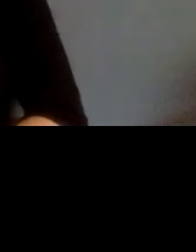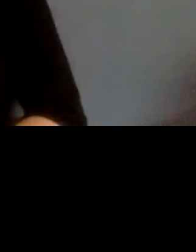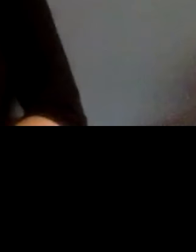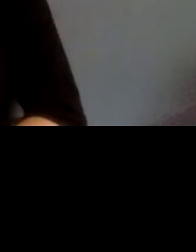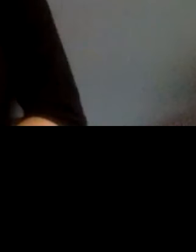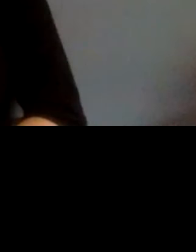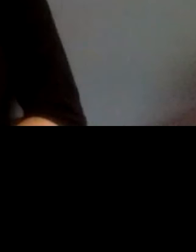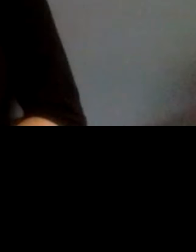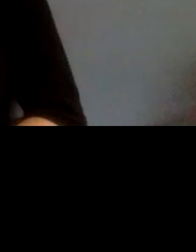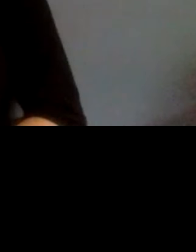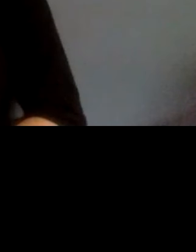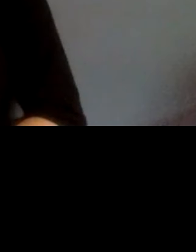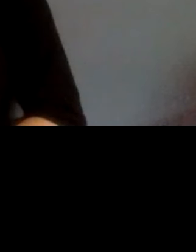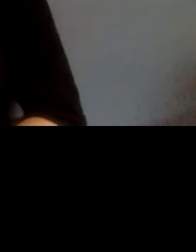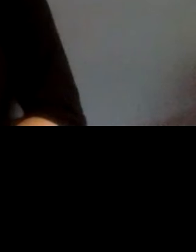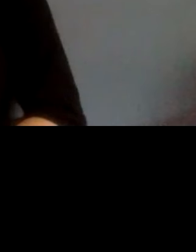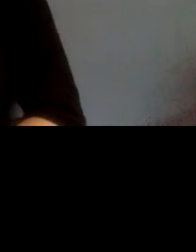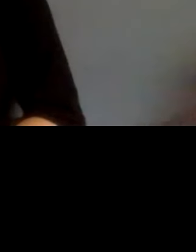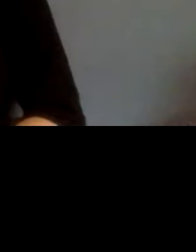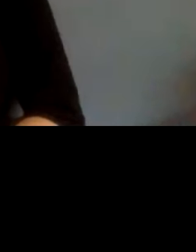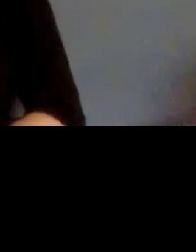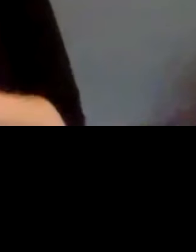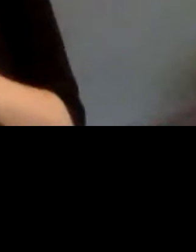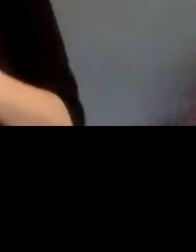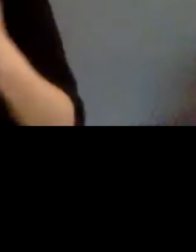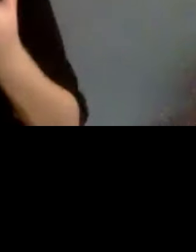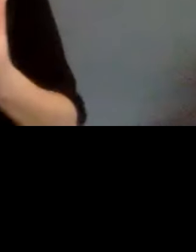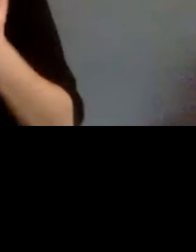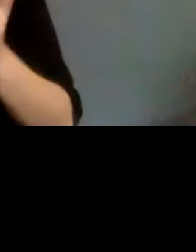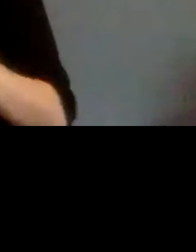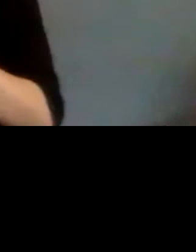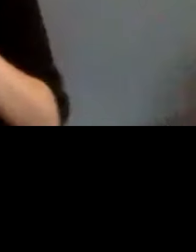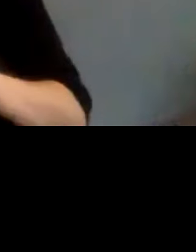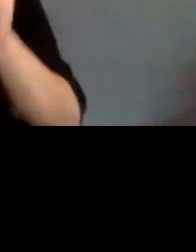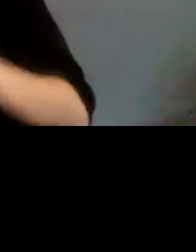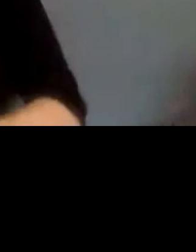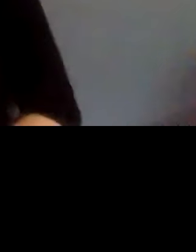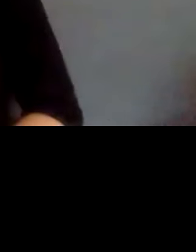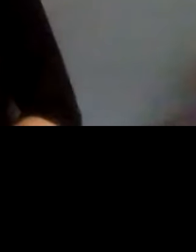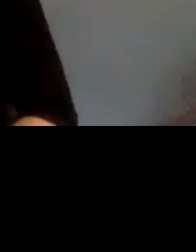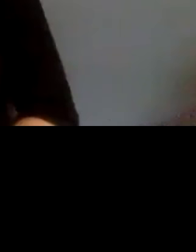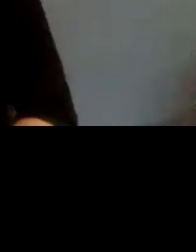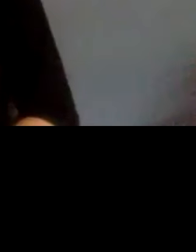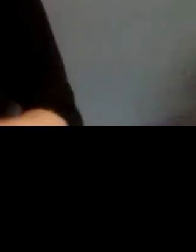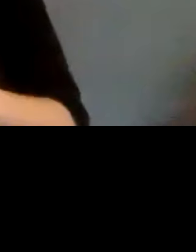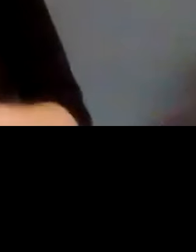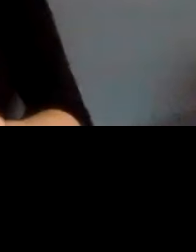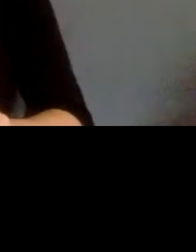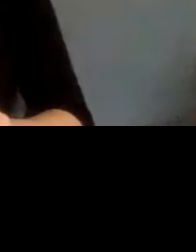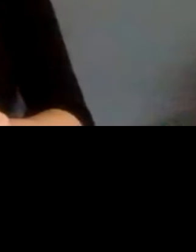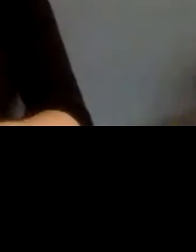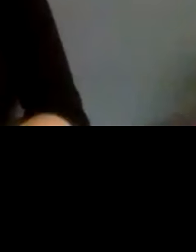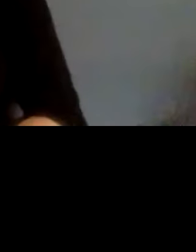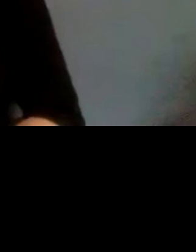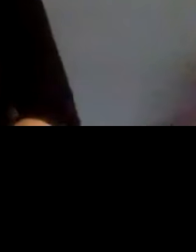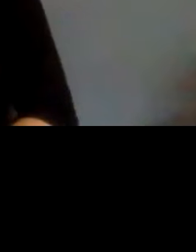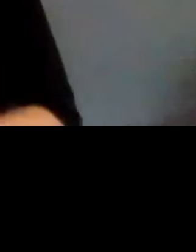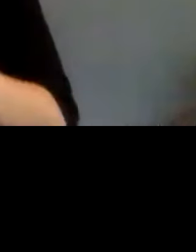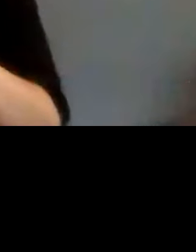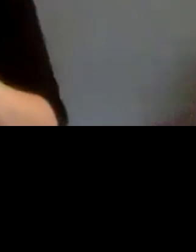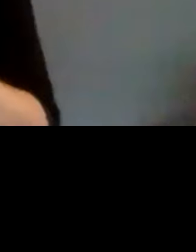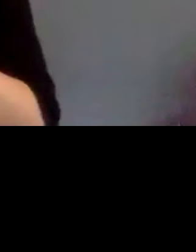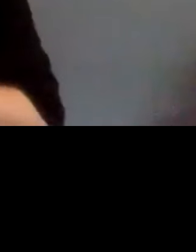And again, for everybody who participated today, please complete the evaluation. The link to it's in the chat box, and you'll also